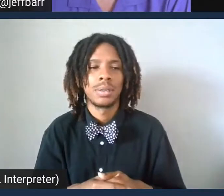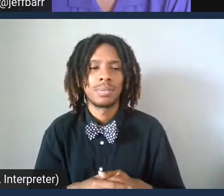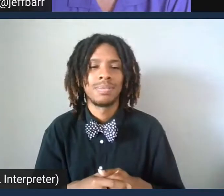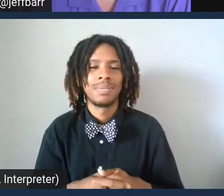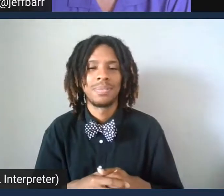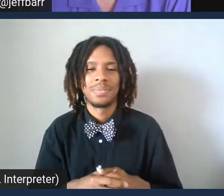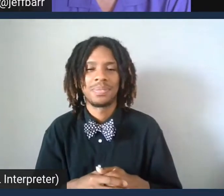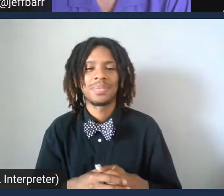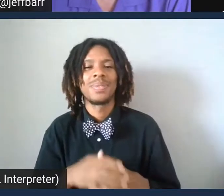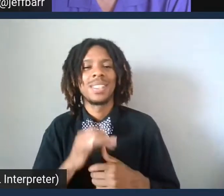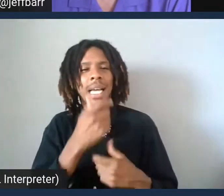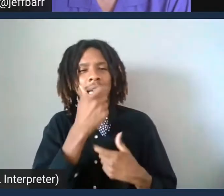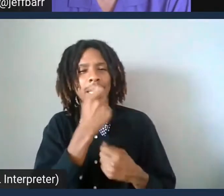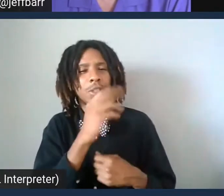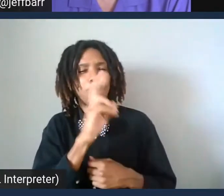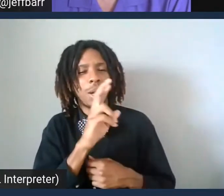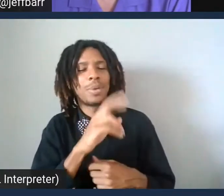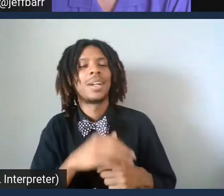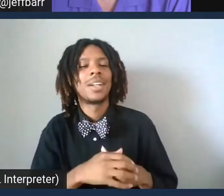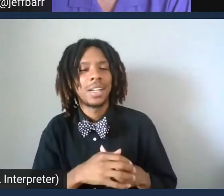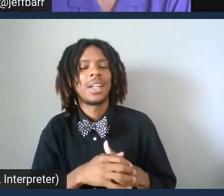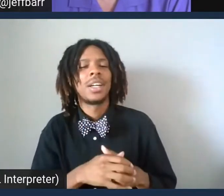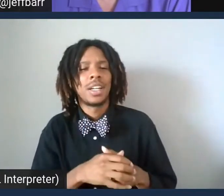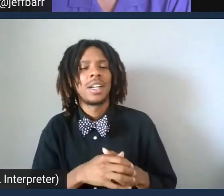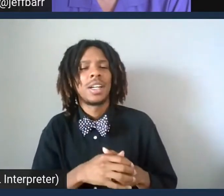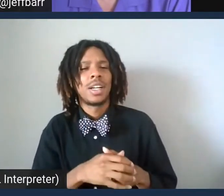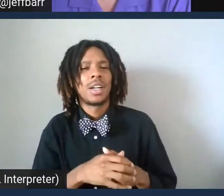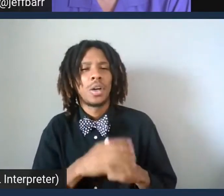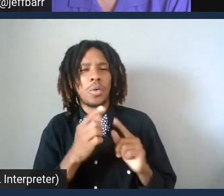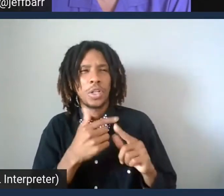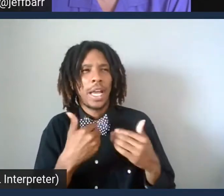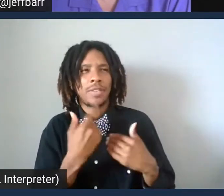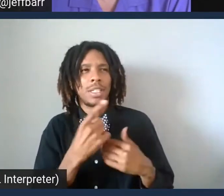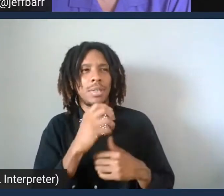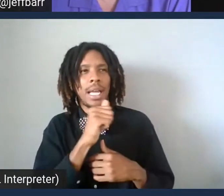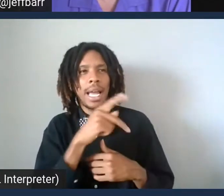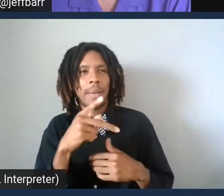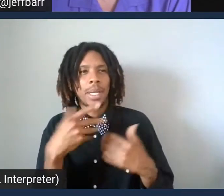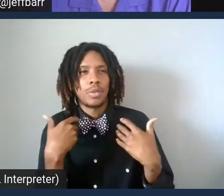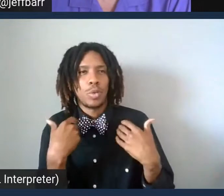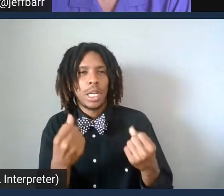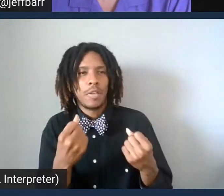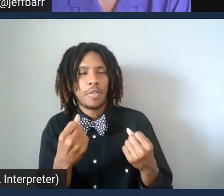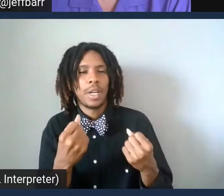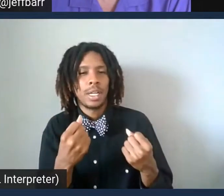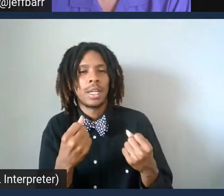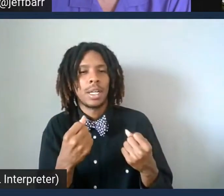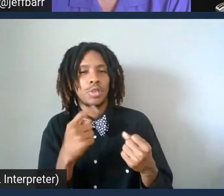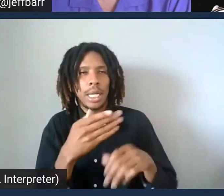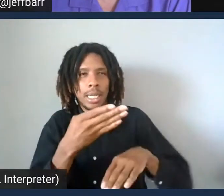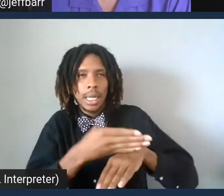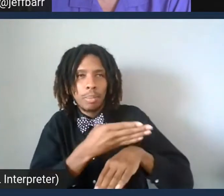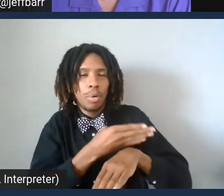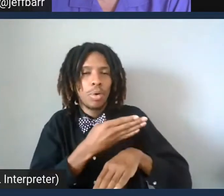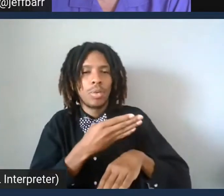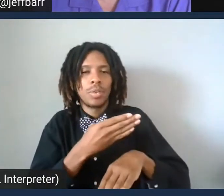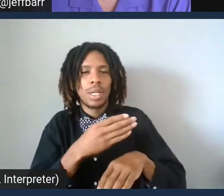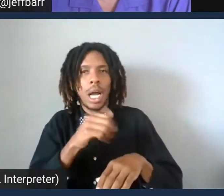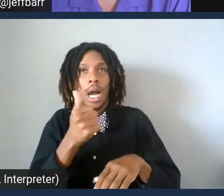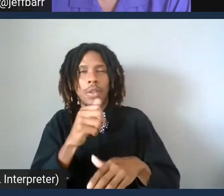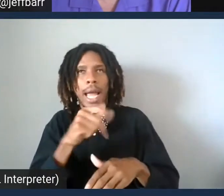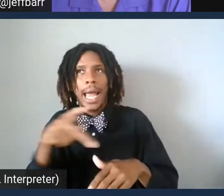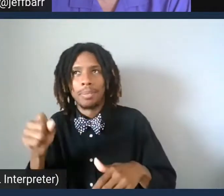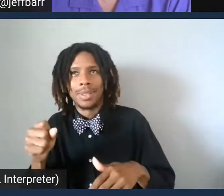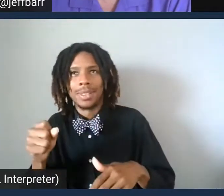Interesting. It occurs to me that when you have something like application recovery controller trying to improve the availability of other applications,